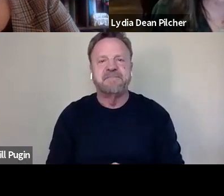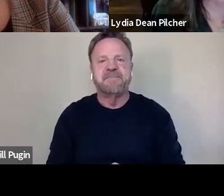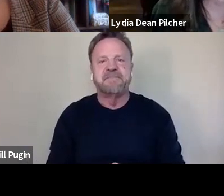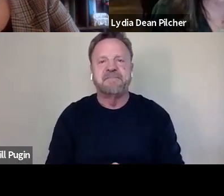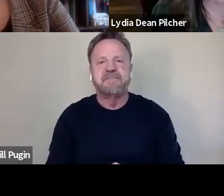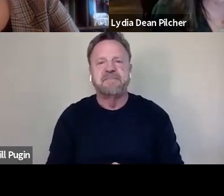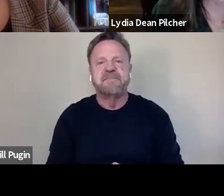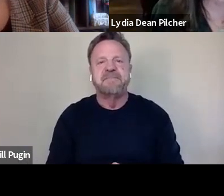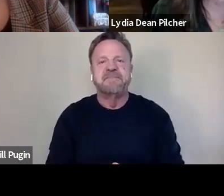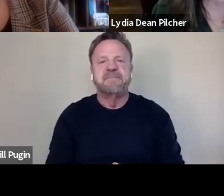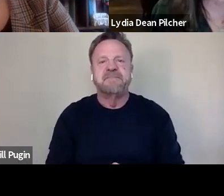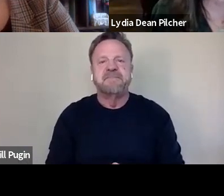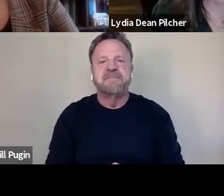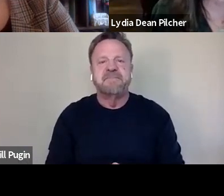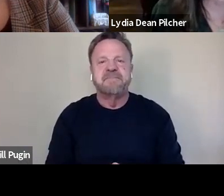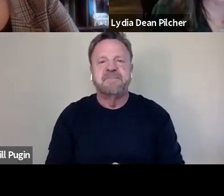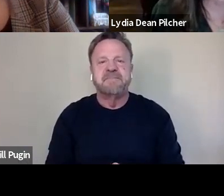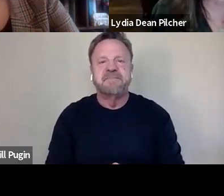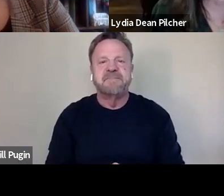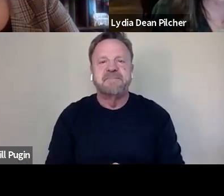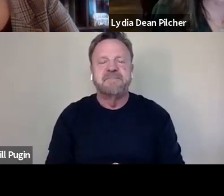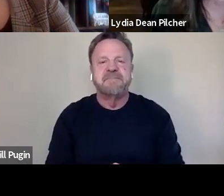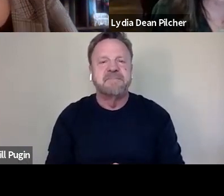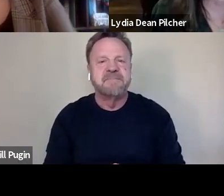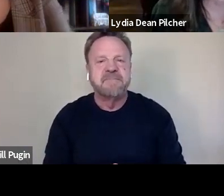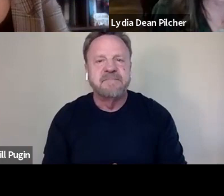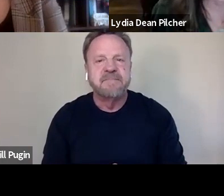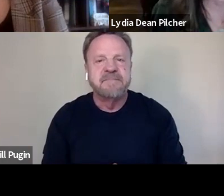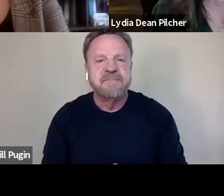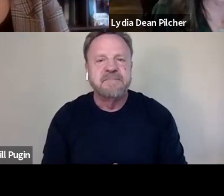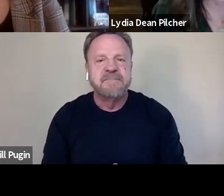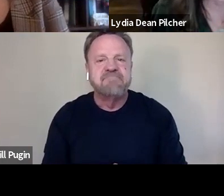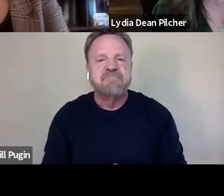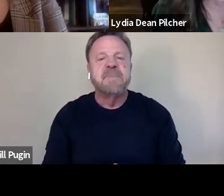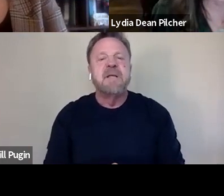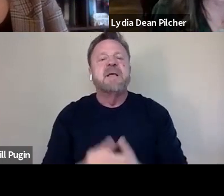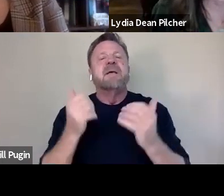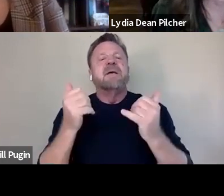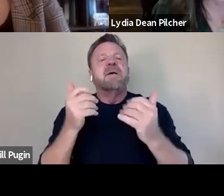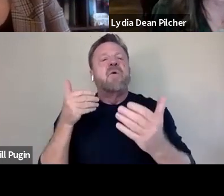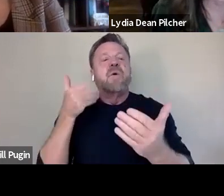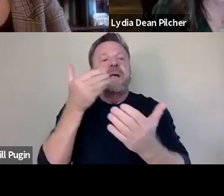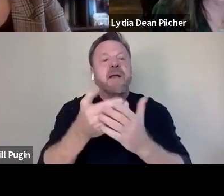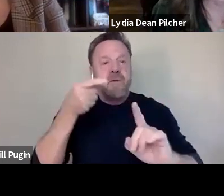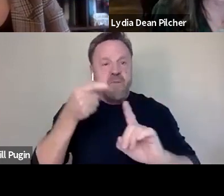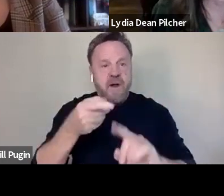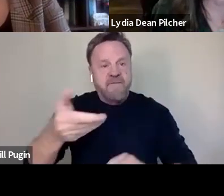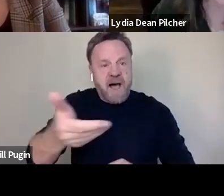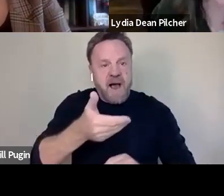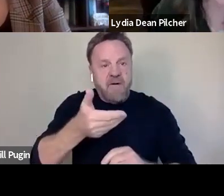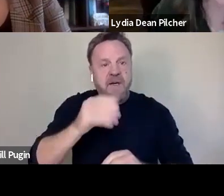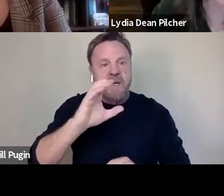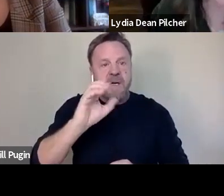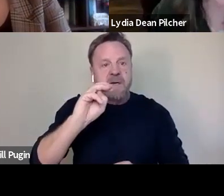Great. Yeah. And I think when we got to the point of hiring a composer, we really